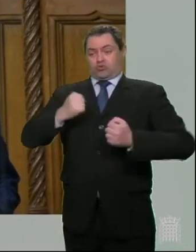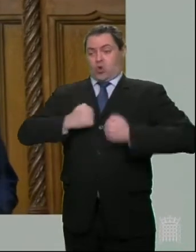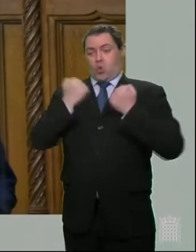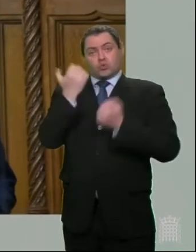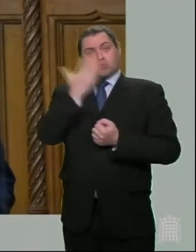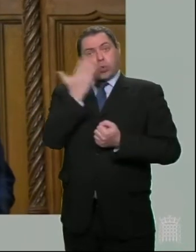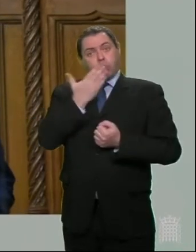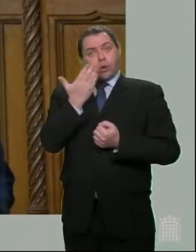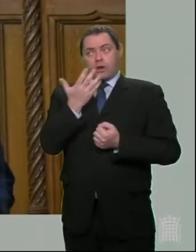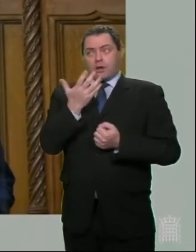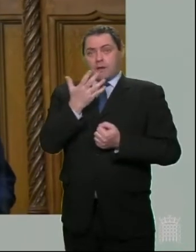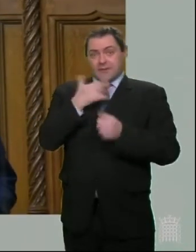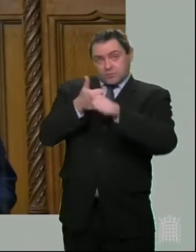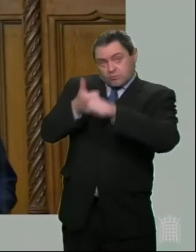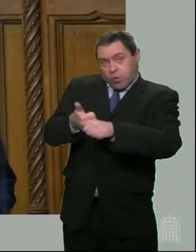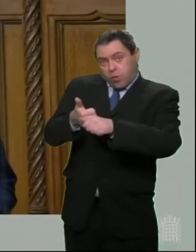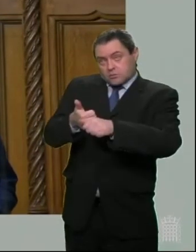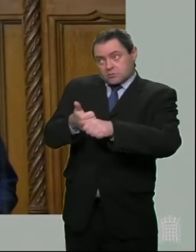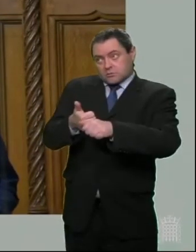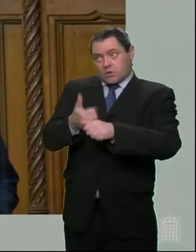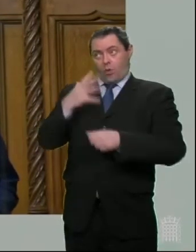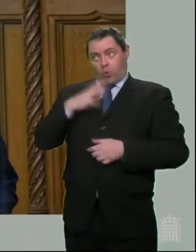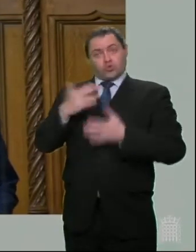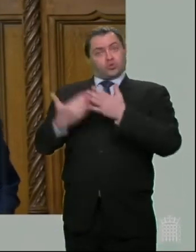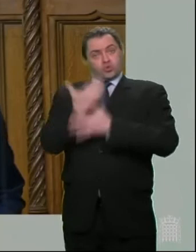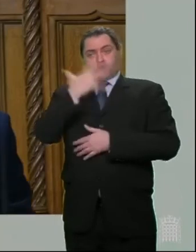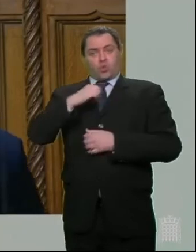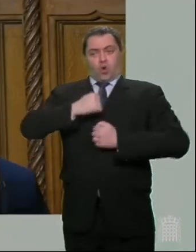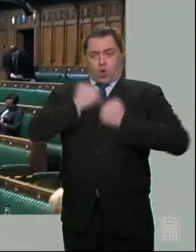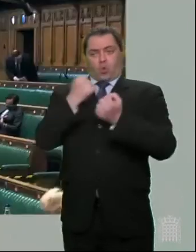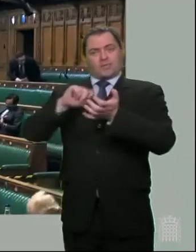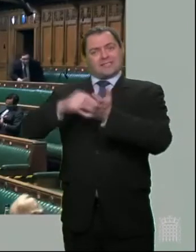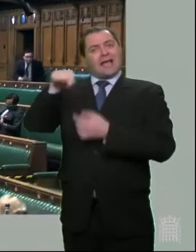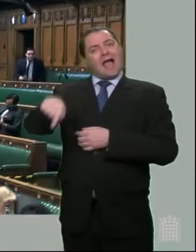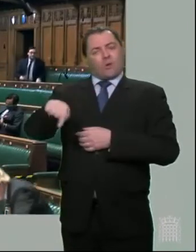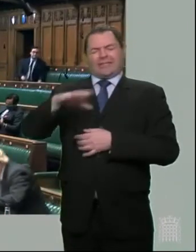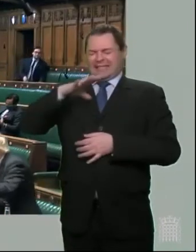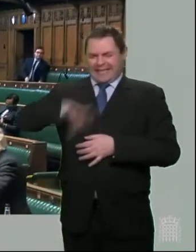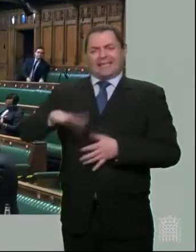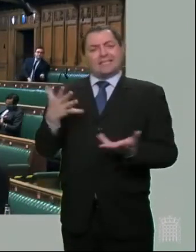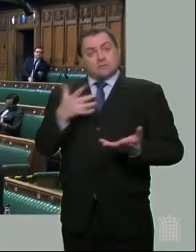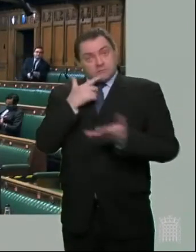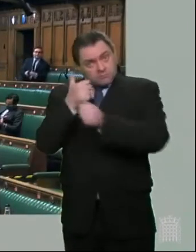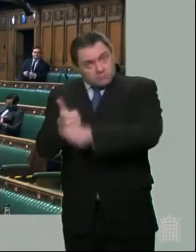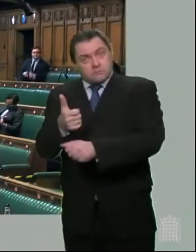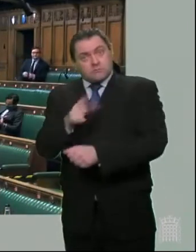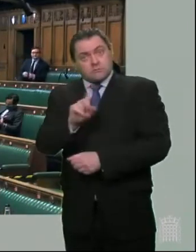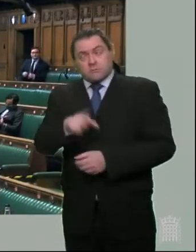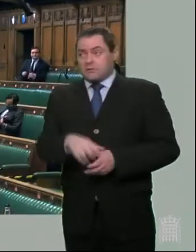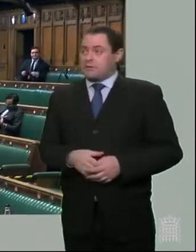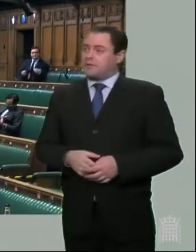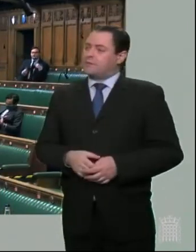campaign alongside the people of Radcliffe for the new school that the town desperately needs? Well, I thank my honourable friend,